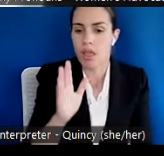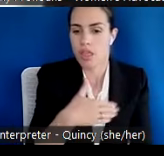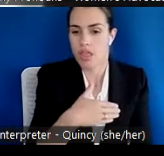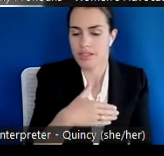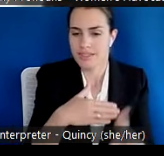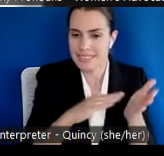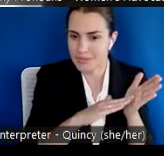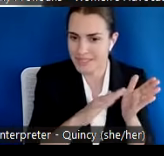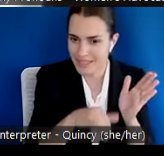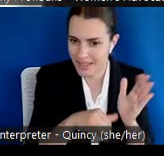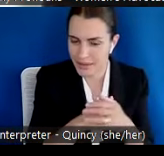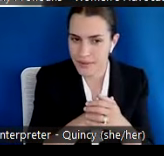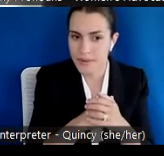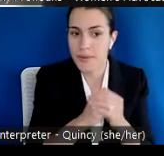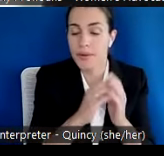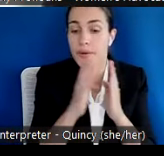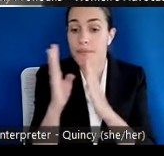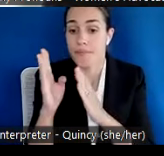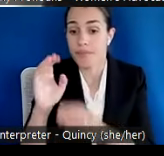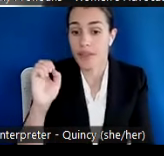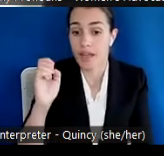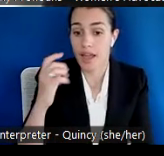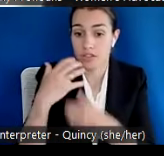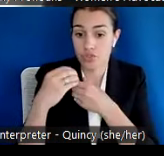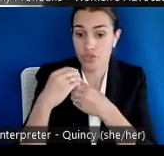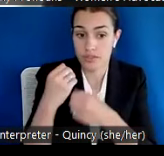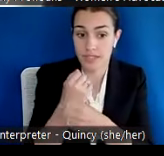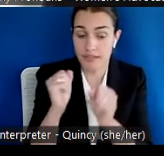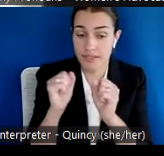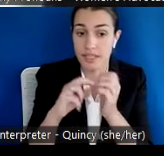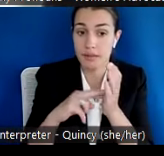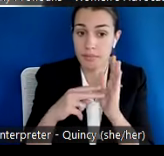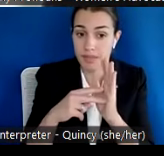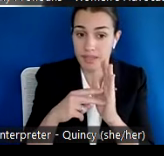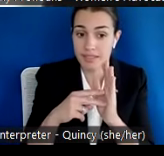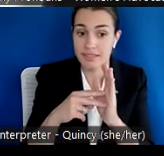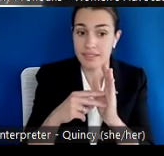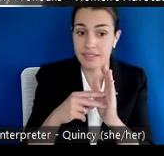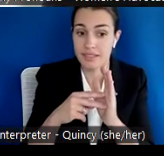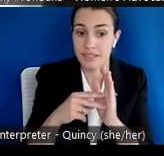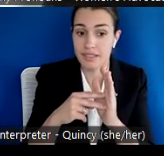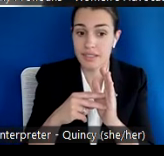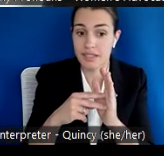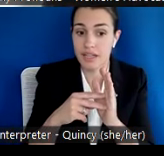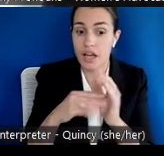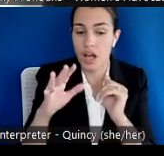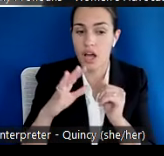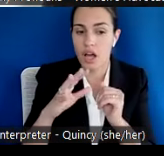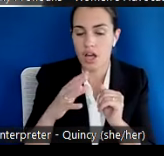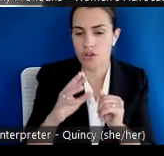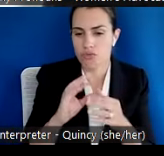rejected, minimized, not accepted, belittled, or misunderstood by people who are supposed to love and care about us can cause